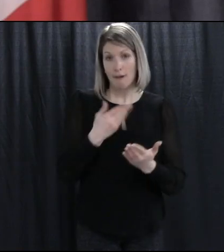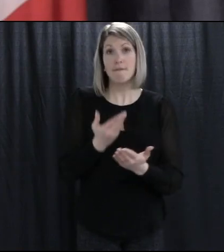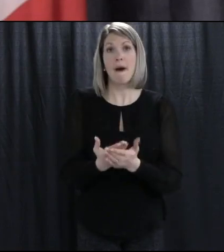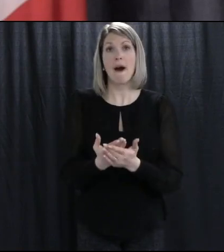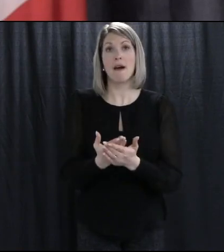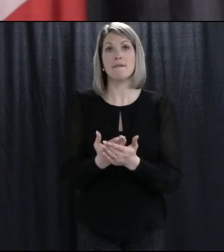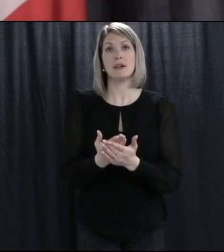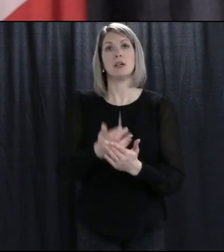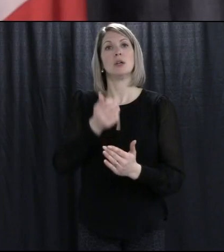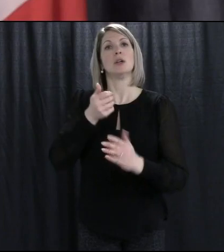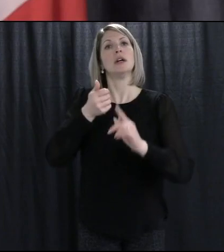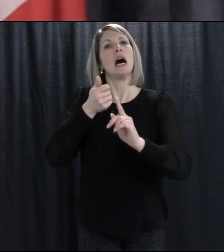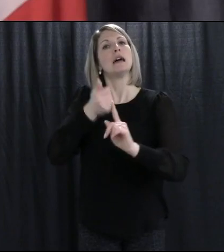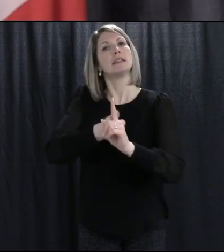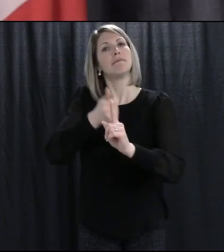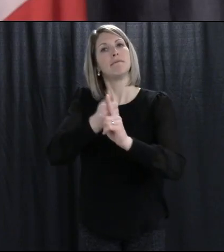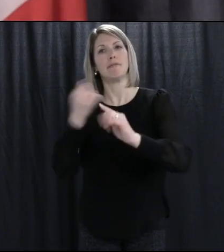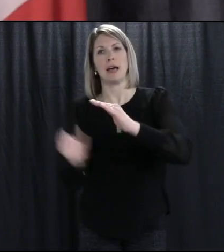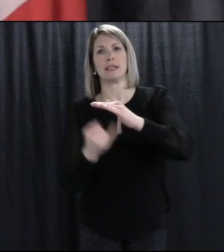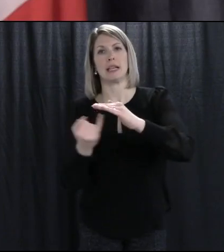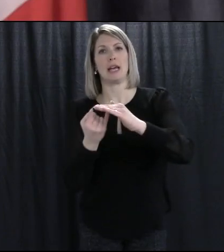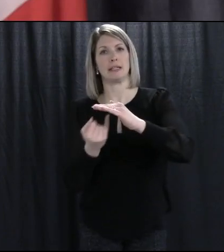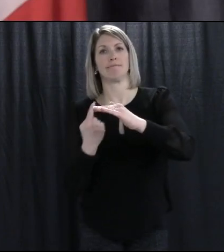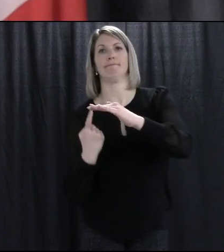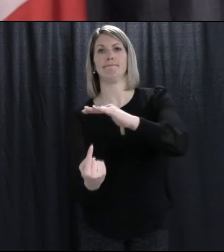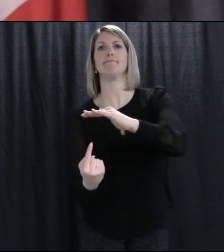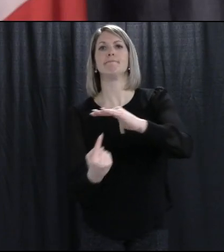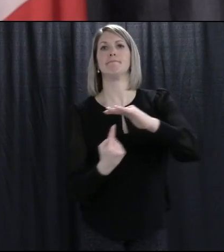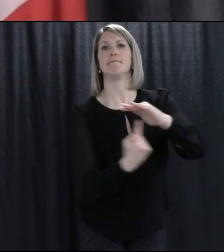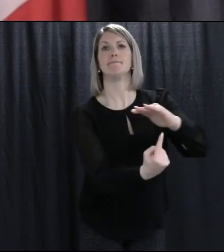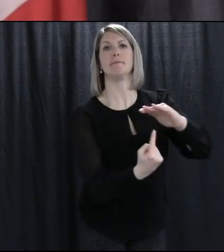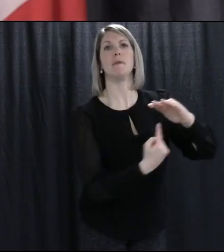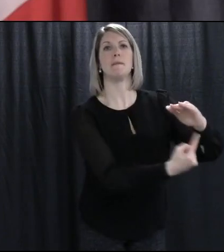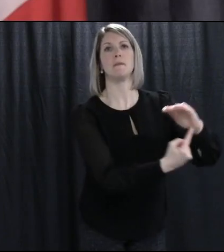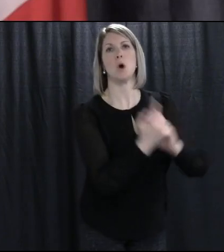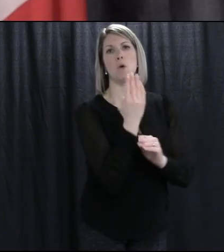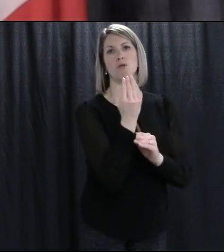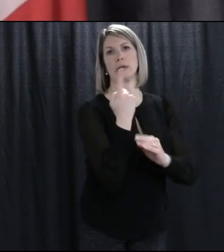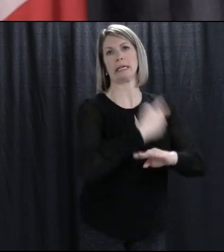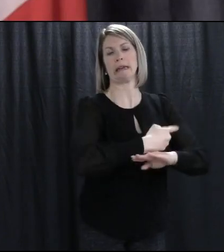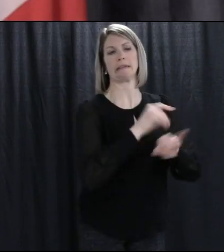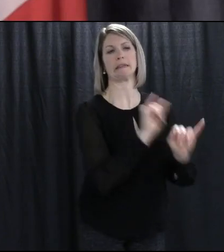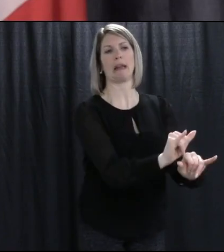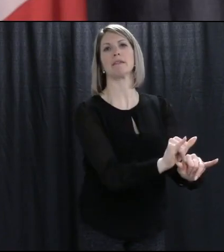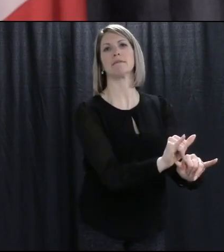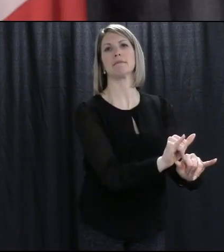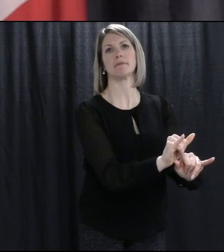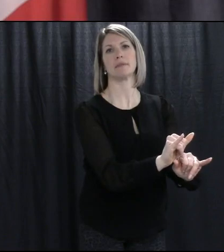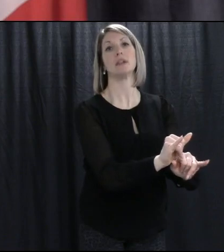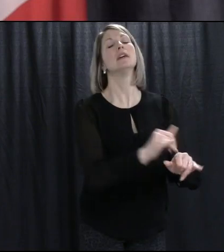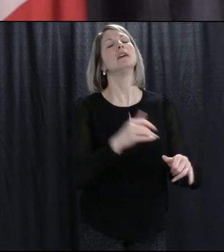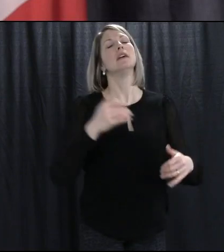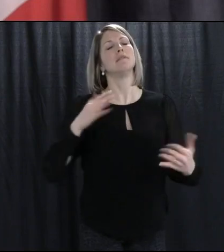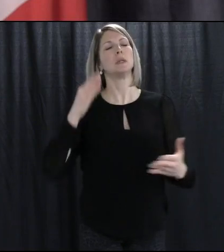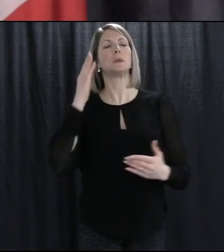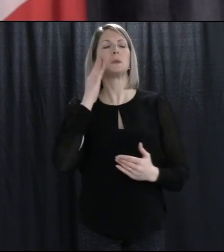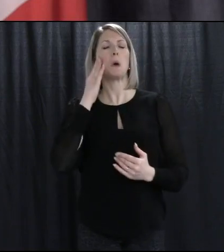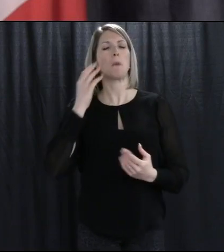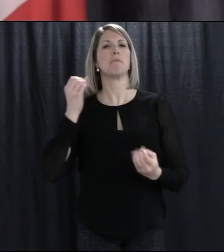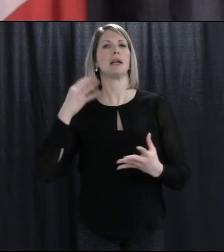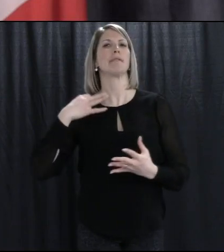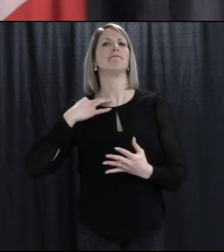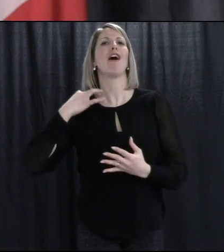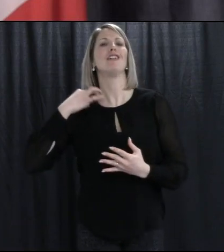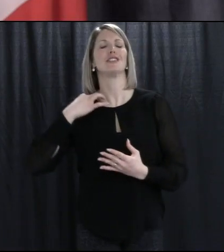14 days after their return to Canada. We appreciate that many travelers have been doing this already on a voluntary